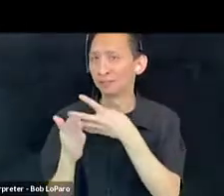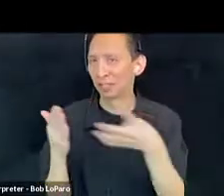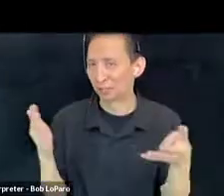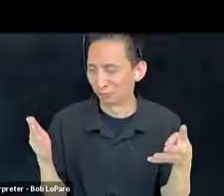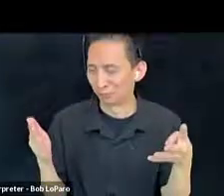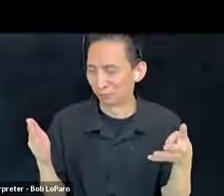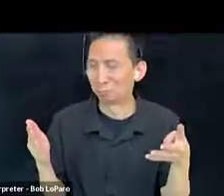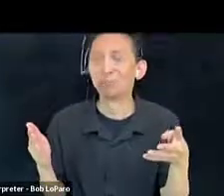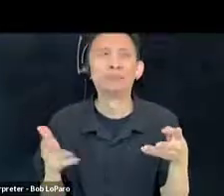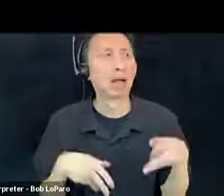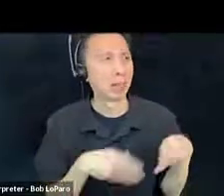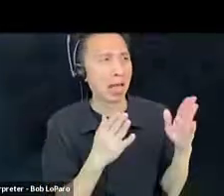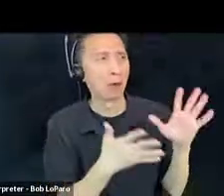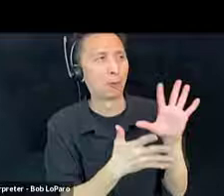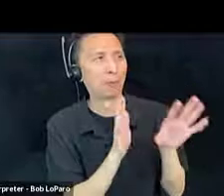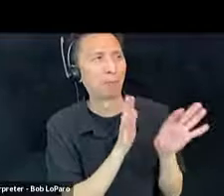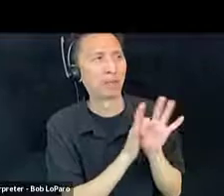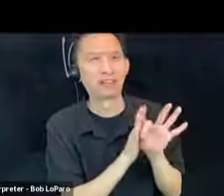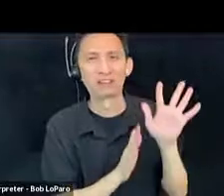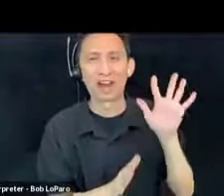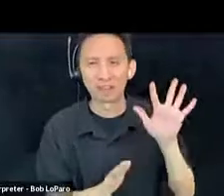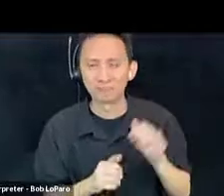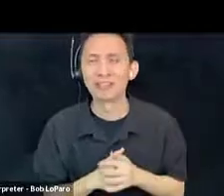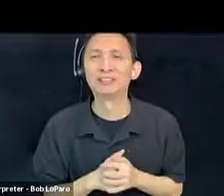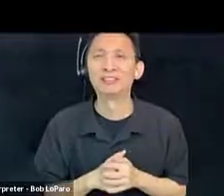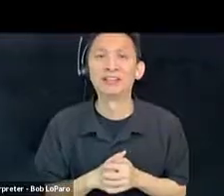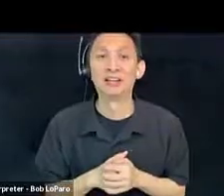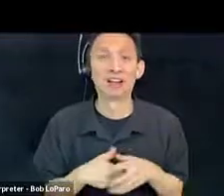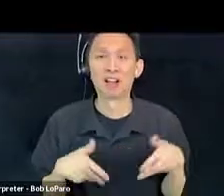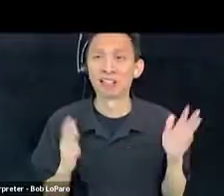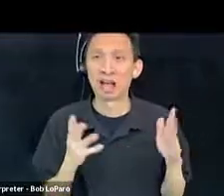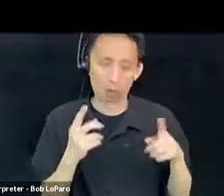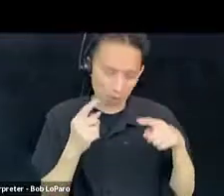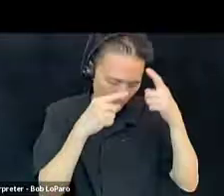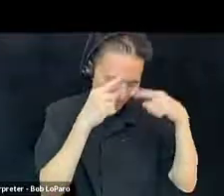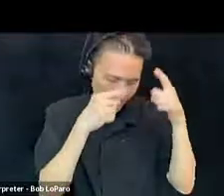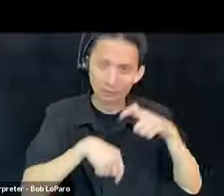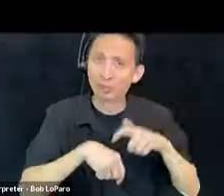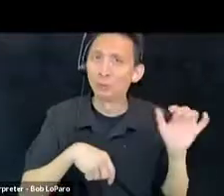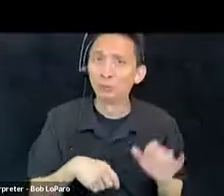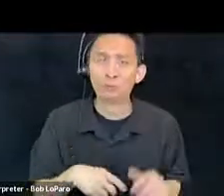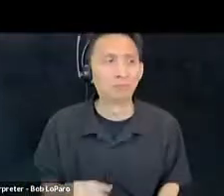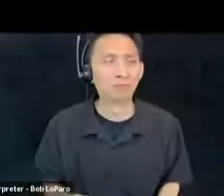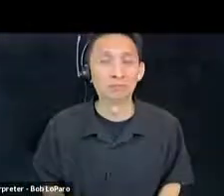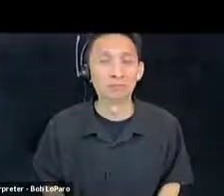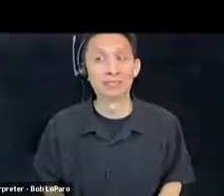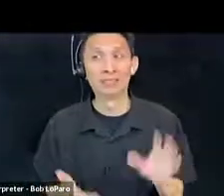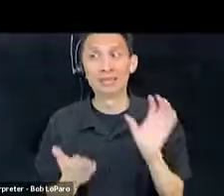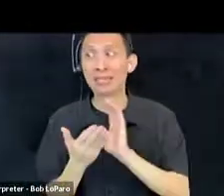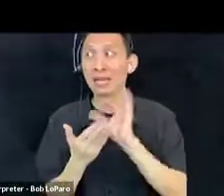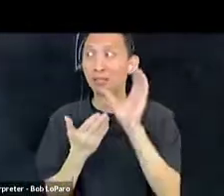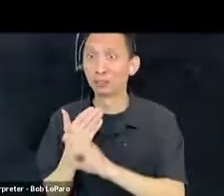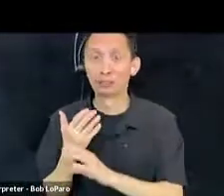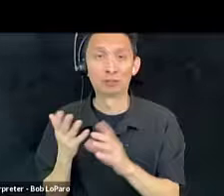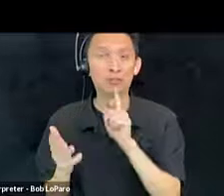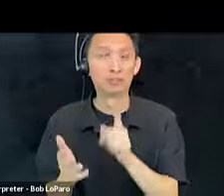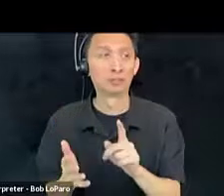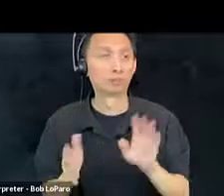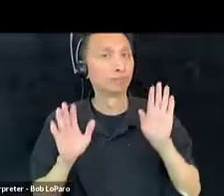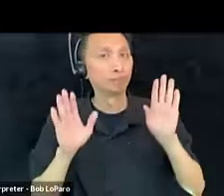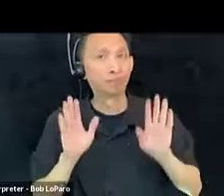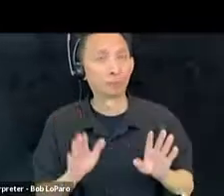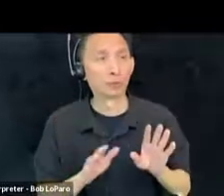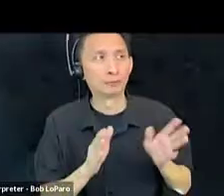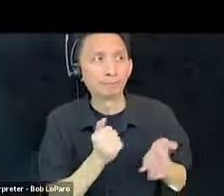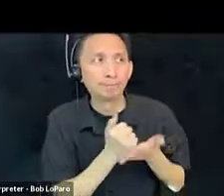days with him. I love the processing time. So again, the calendar is a great place to reinforce some of